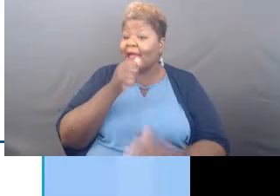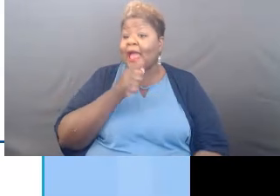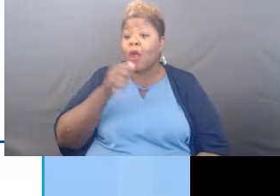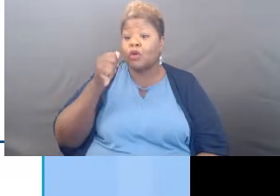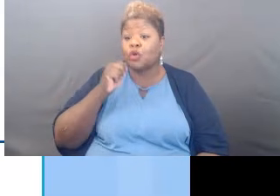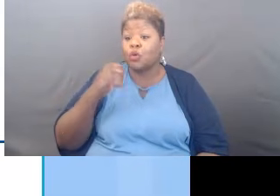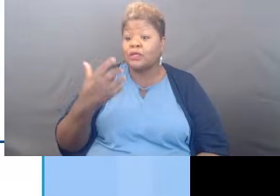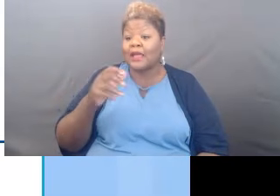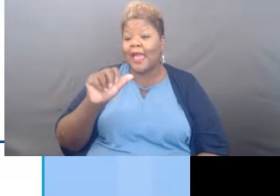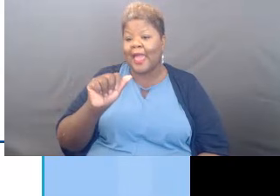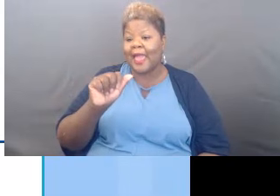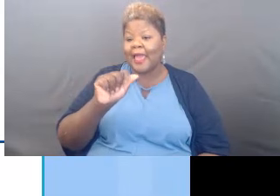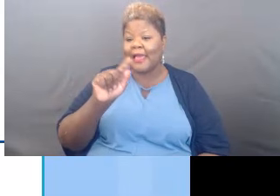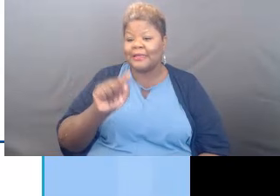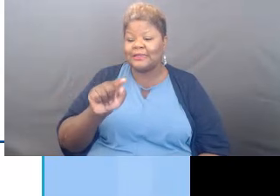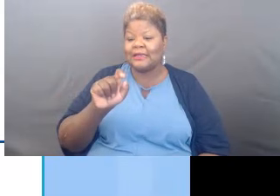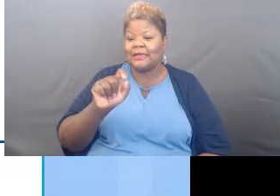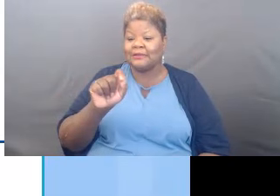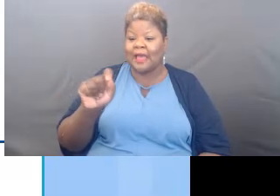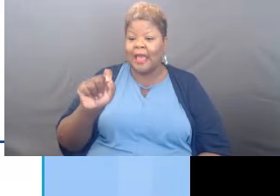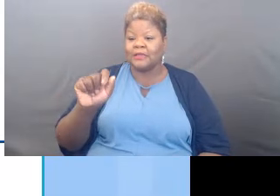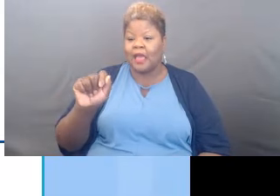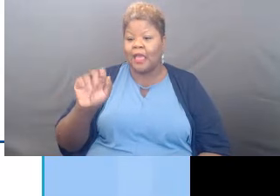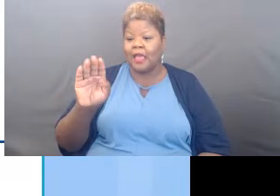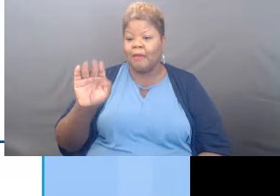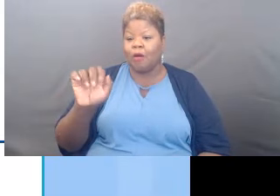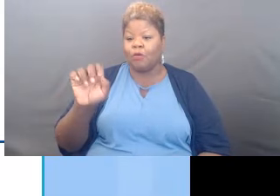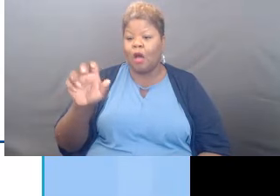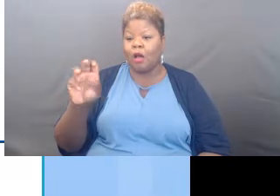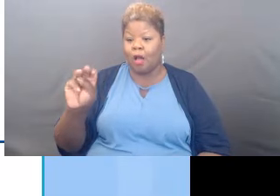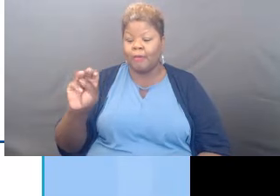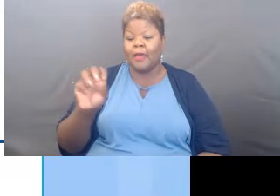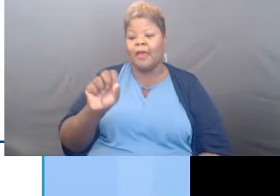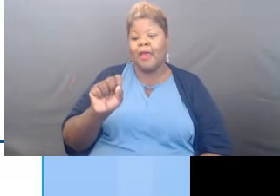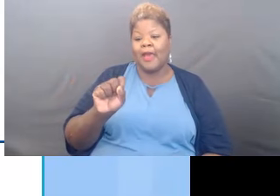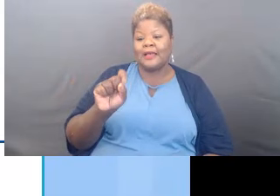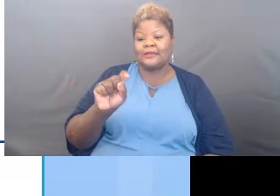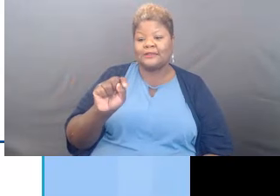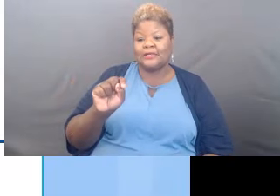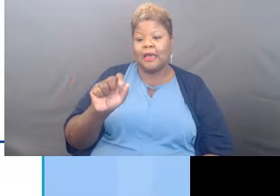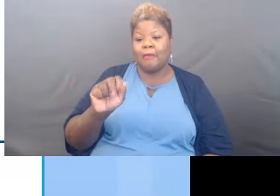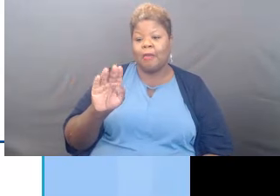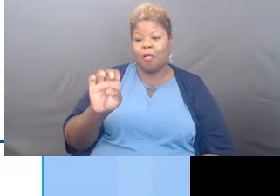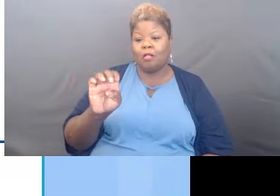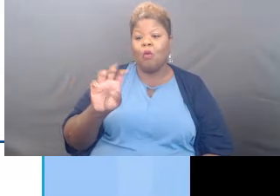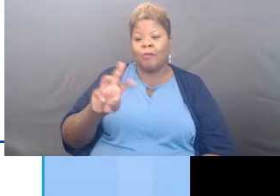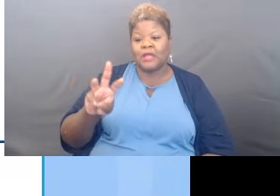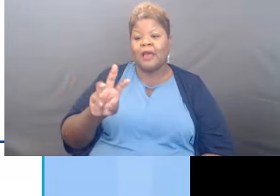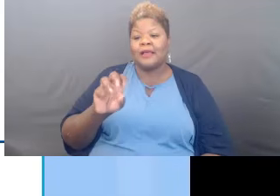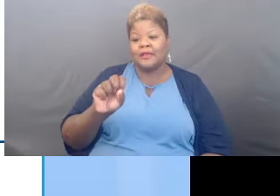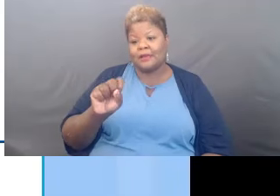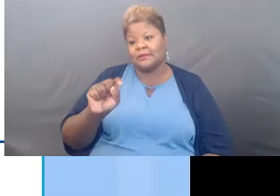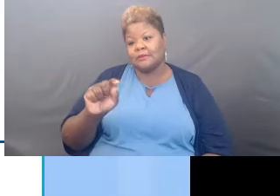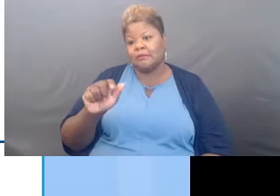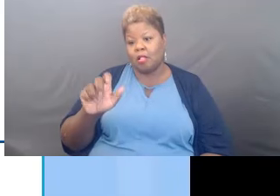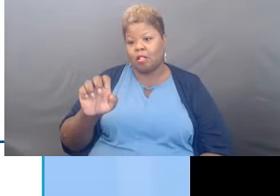is az-able.com. Stable account website is stableaccount.com. There's the email